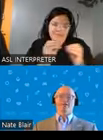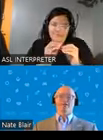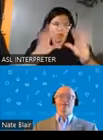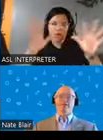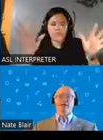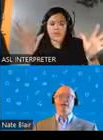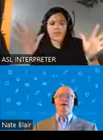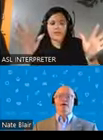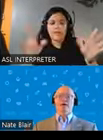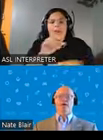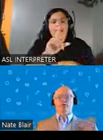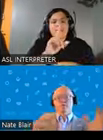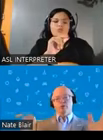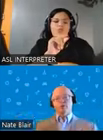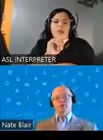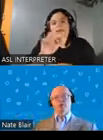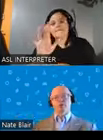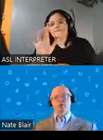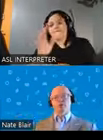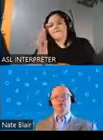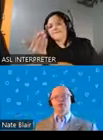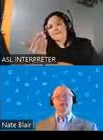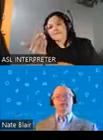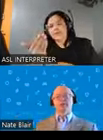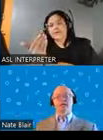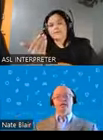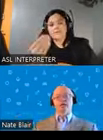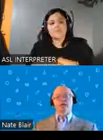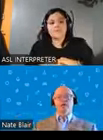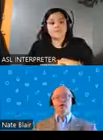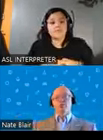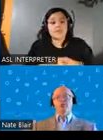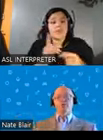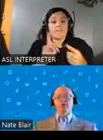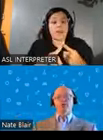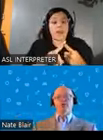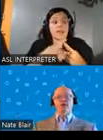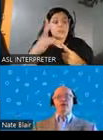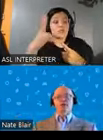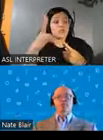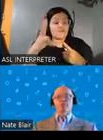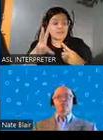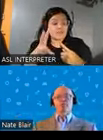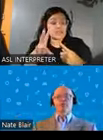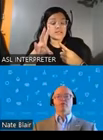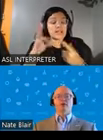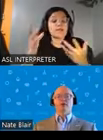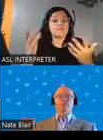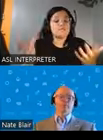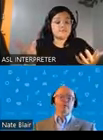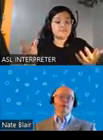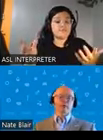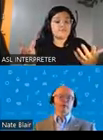by 2050. But moving towards Act 17, what we hope to do with these scenarios is both